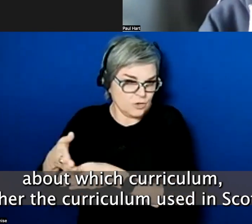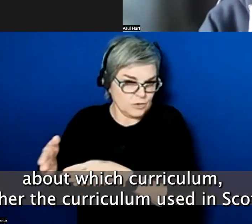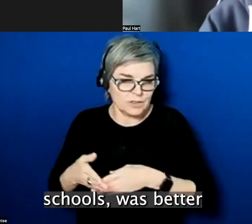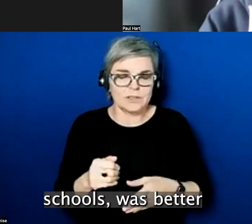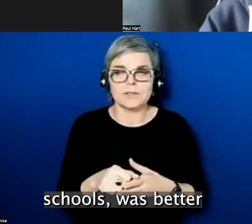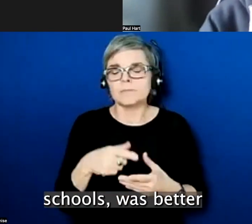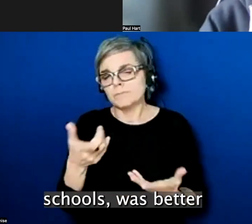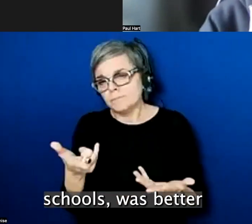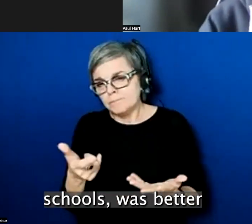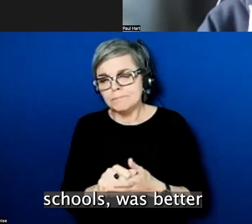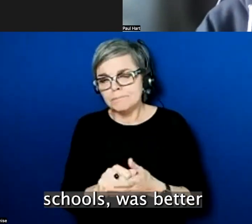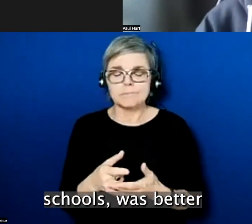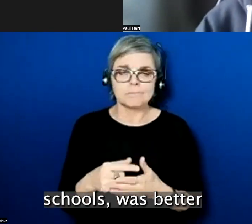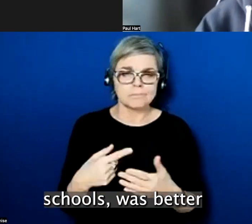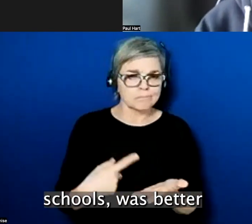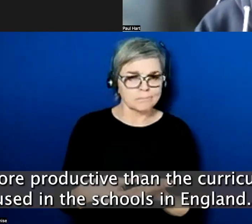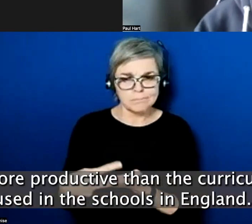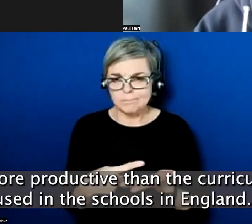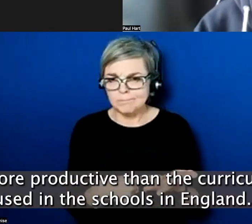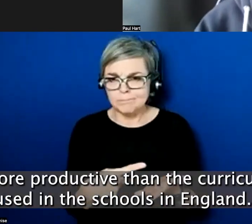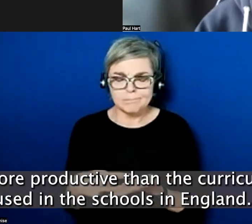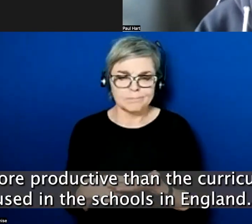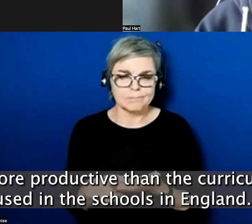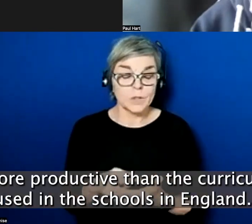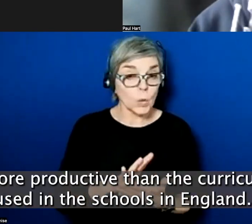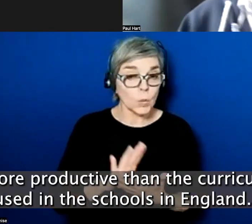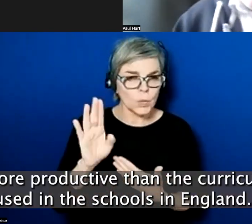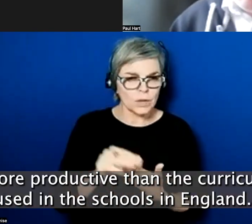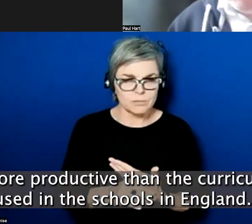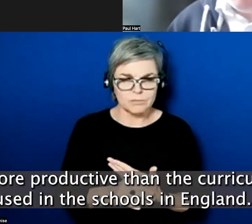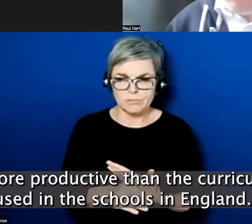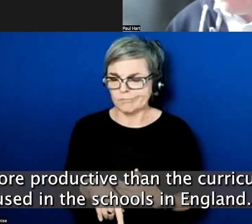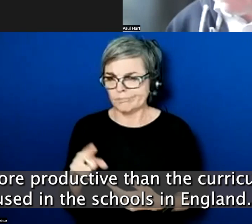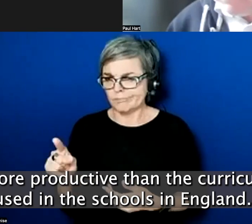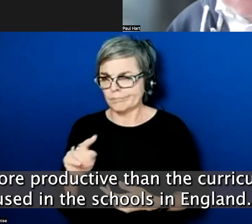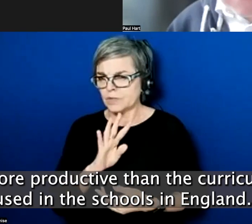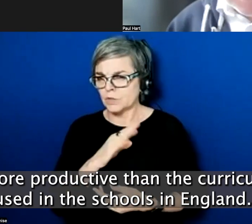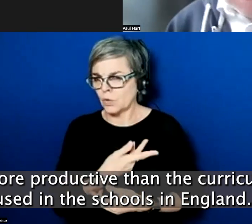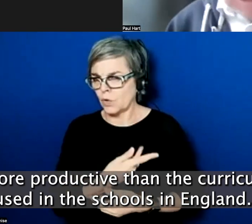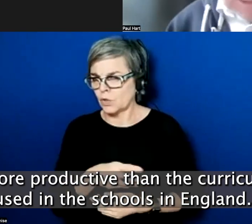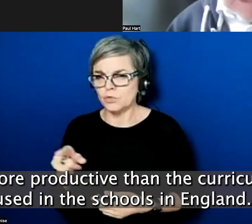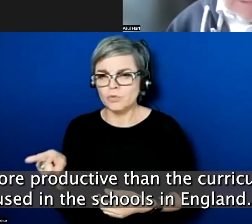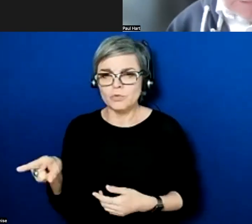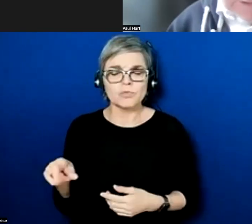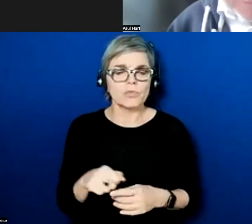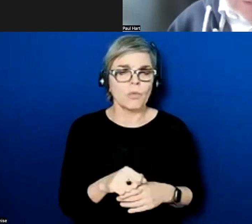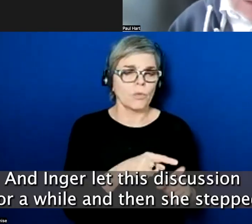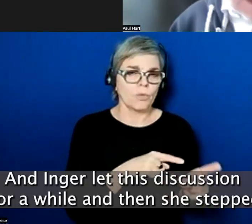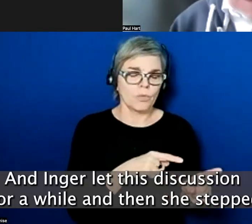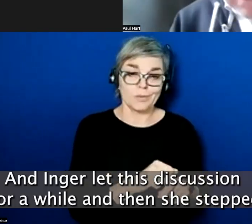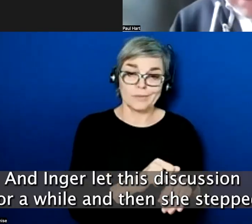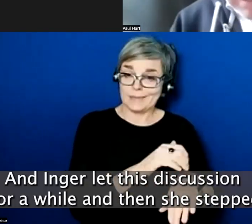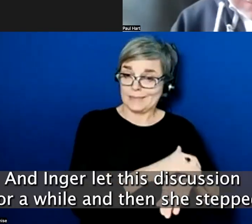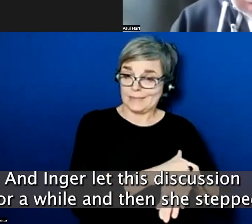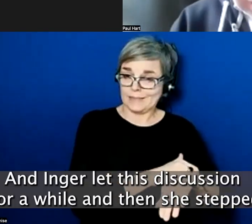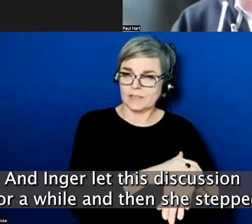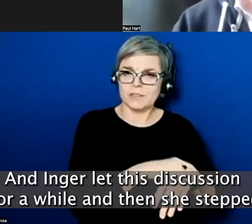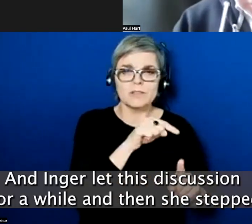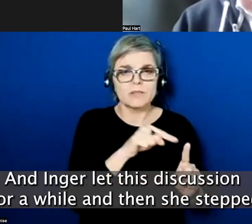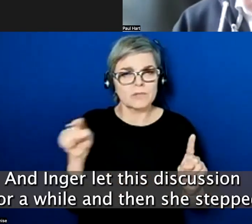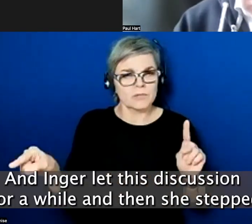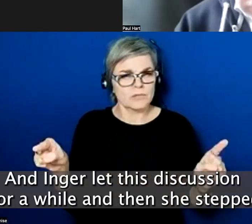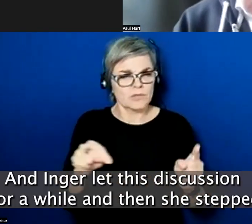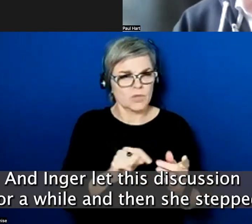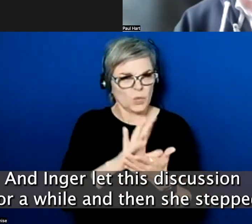in Scottish schools was better or more productive than the curriculum used in the schools in England. And Inger let this